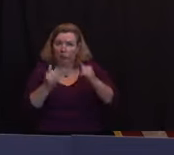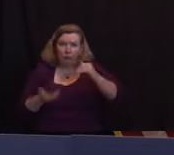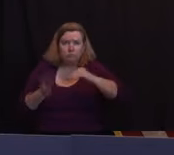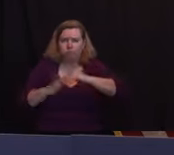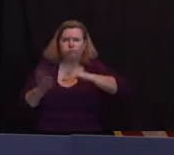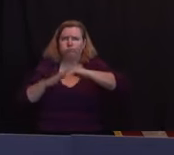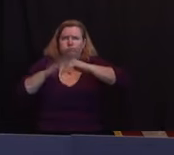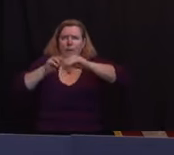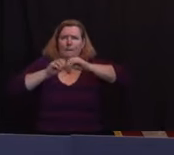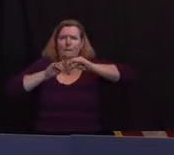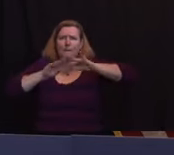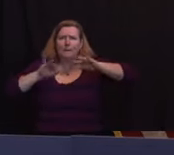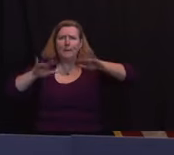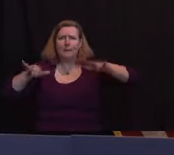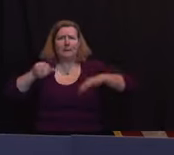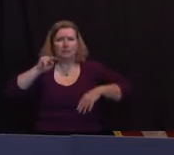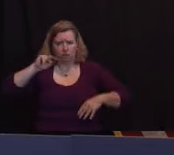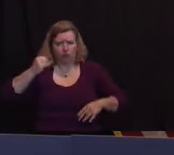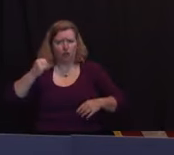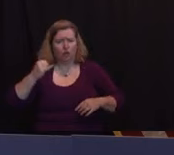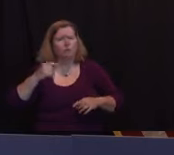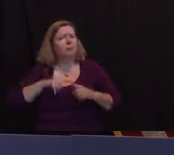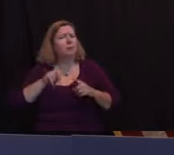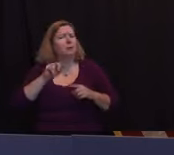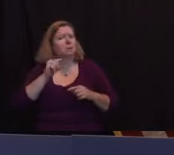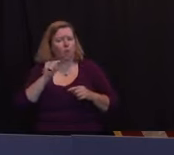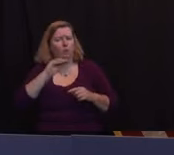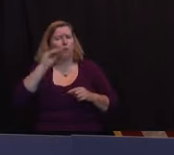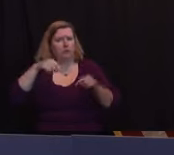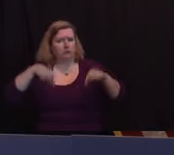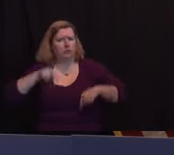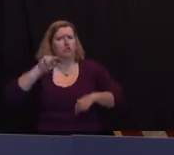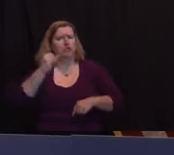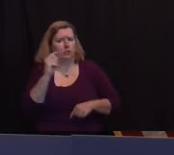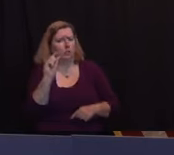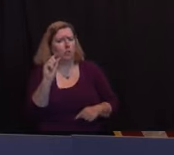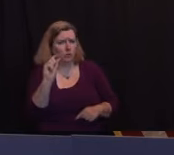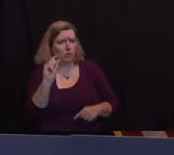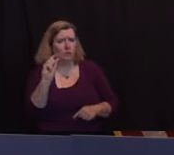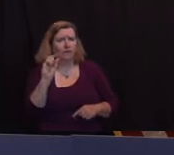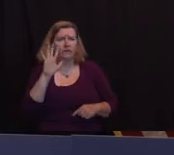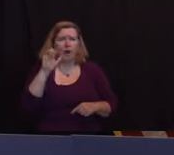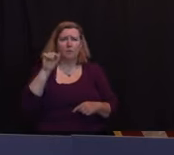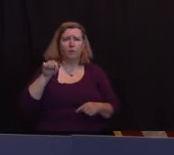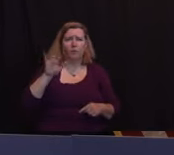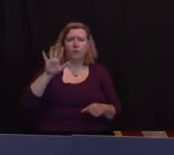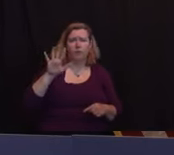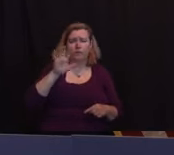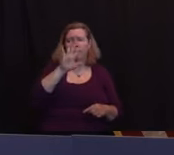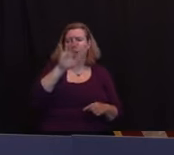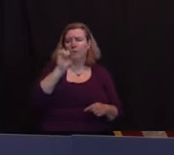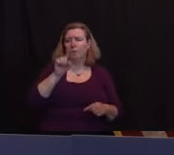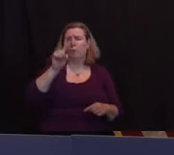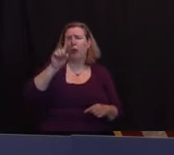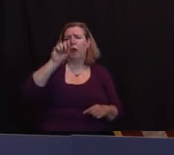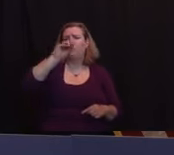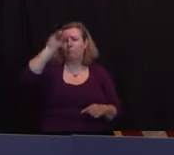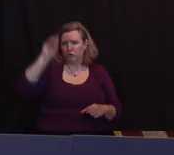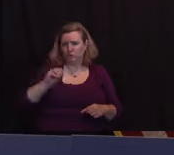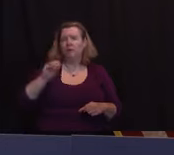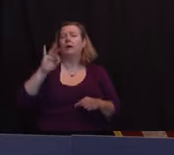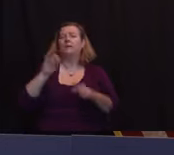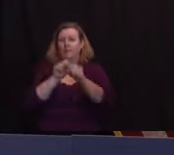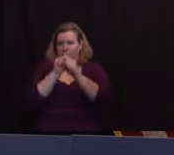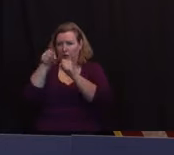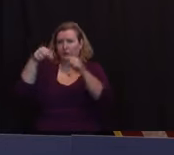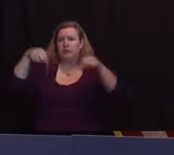is currently a small minority of all variants. It is 5.1% of the variants sequenced in New